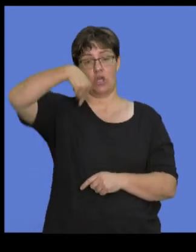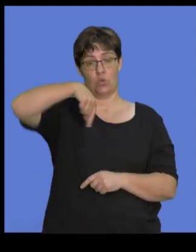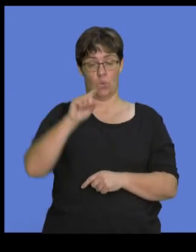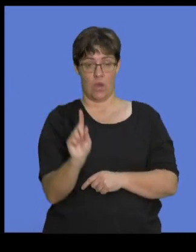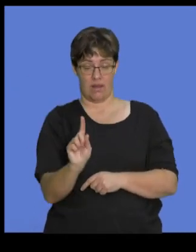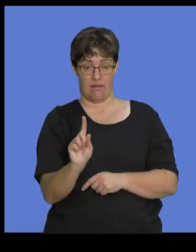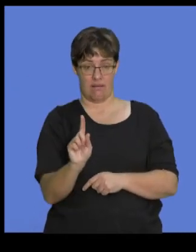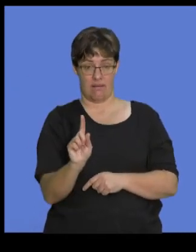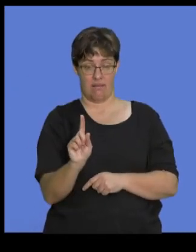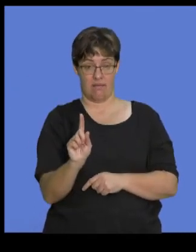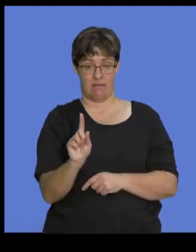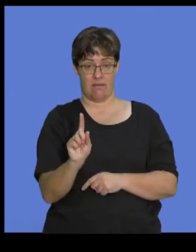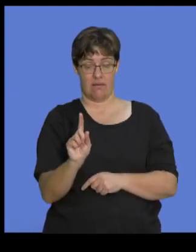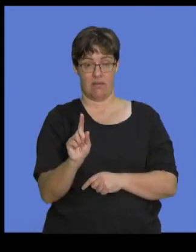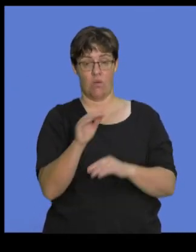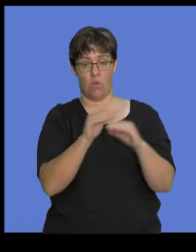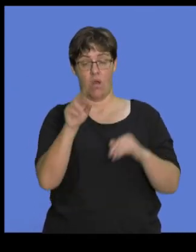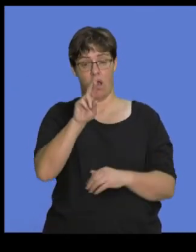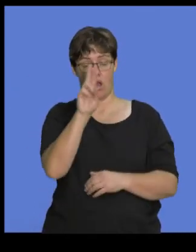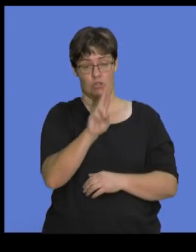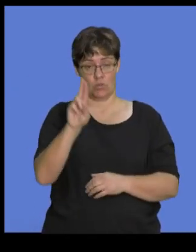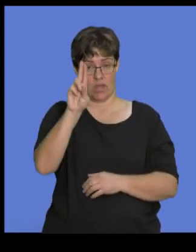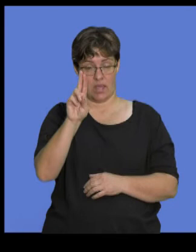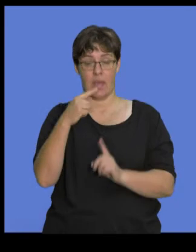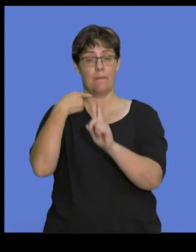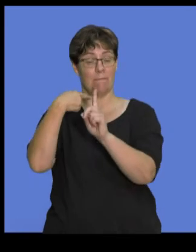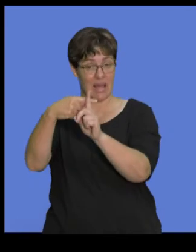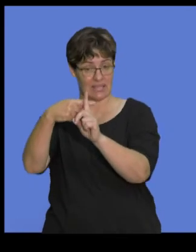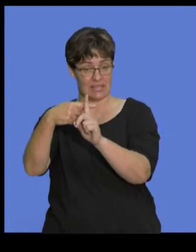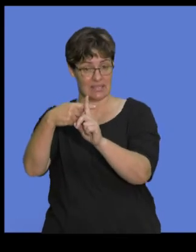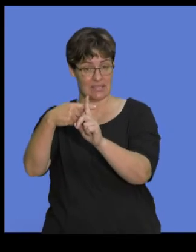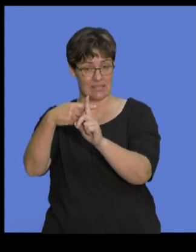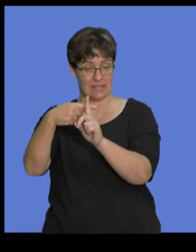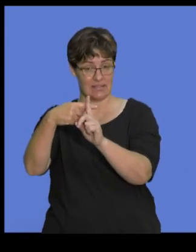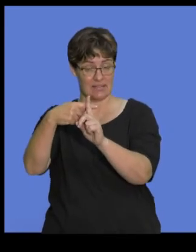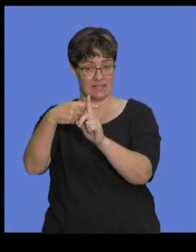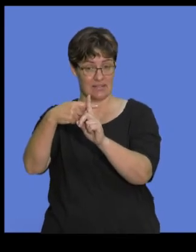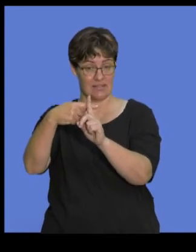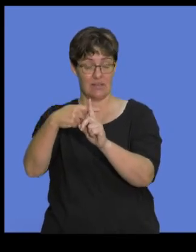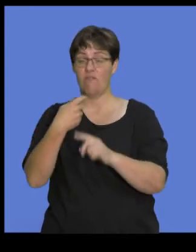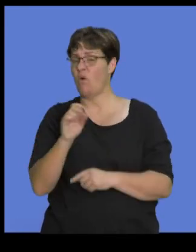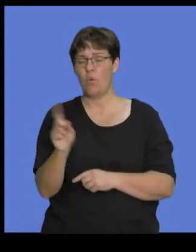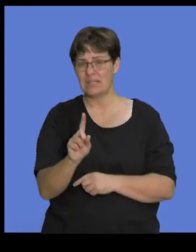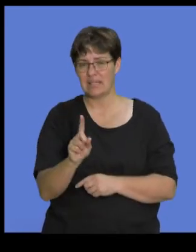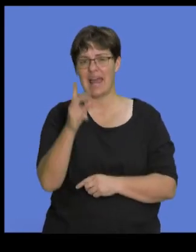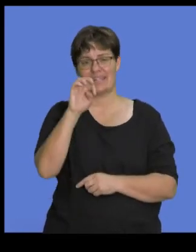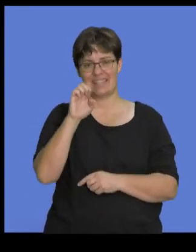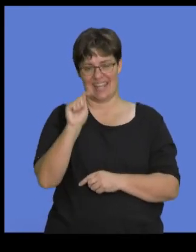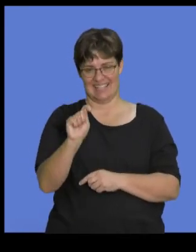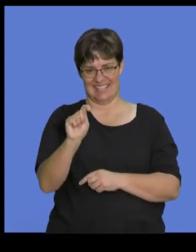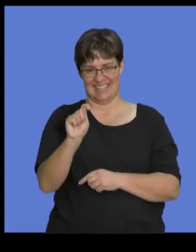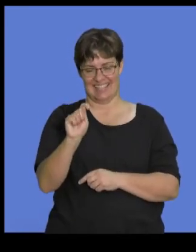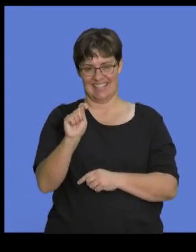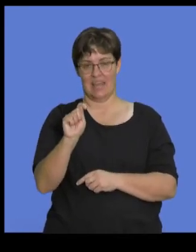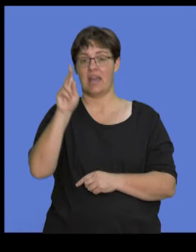Q1, okay, over R squared plus, the plus in this case is for the net,